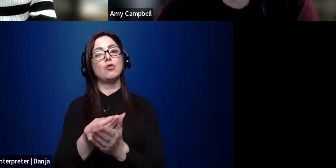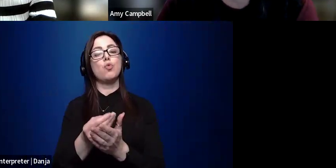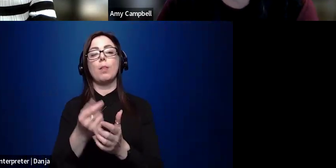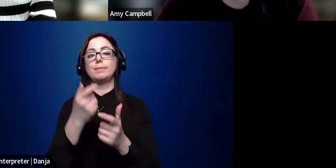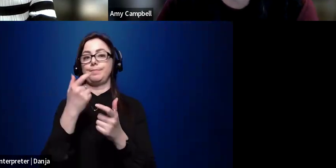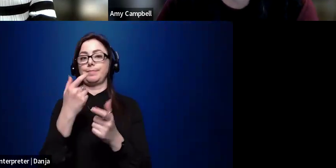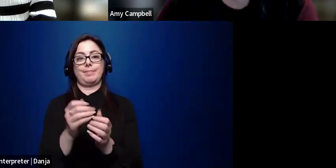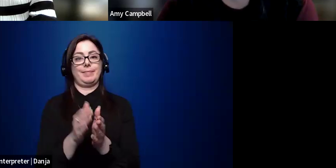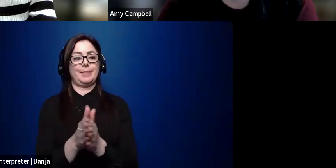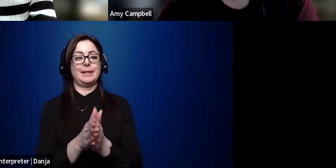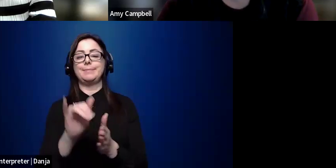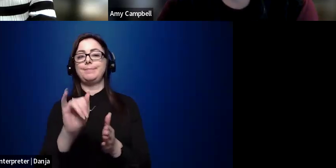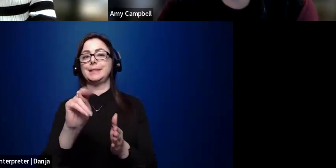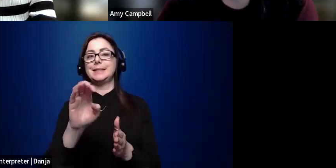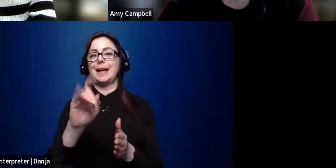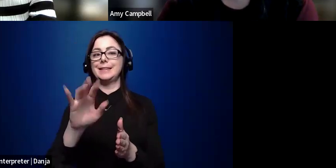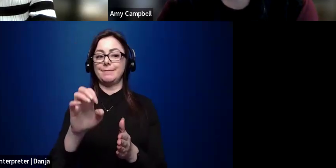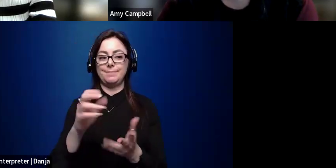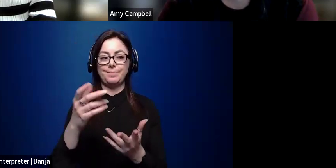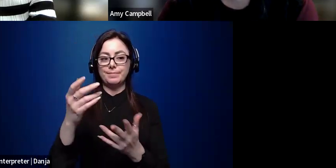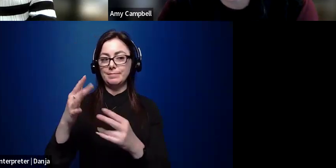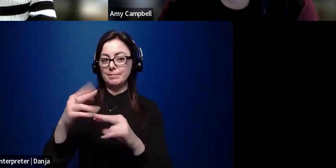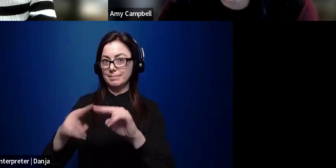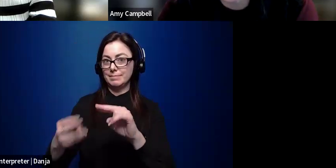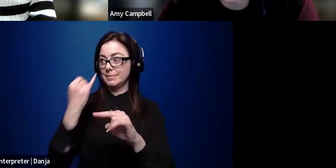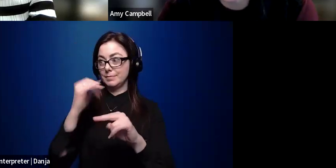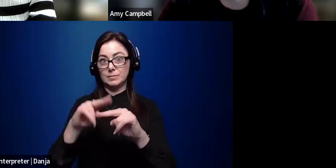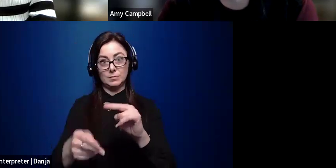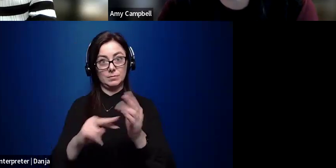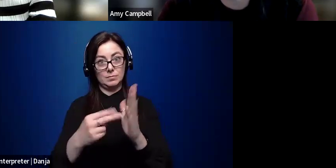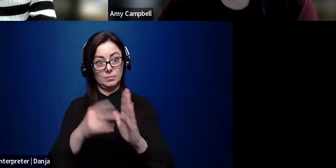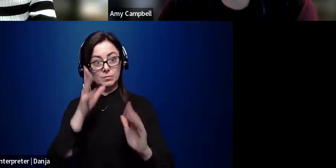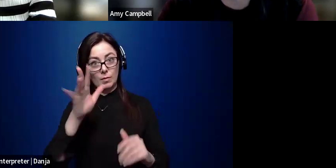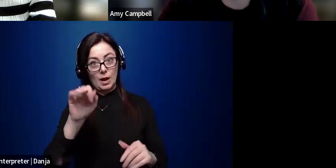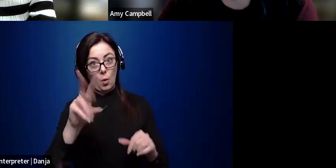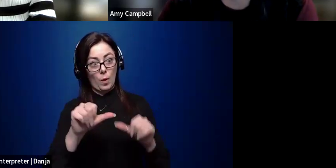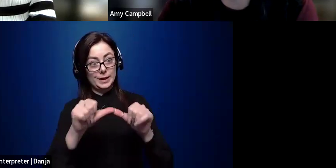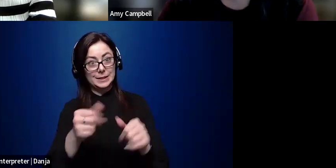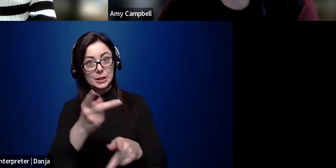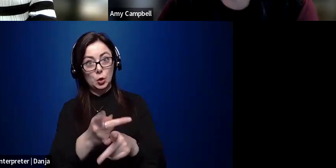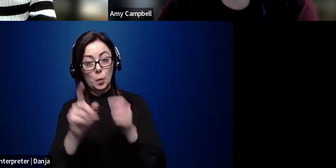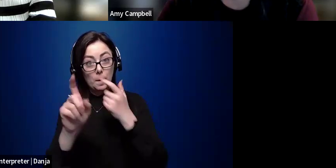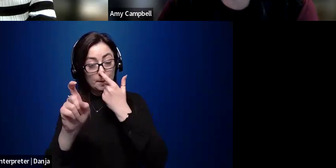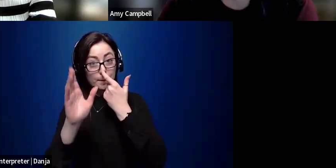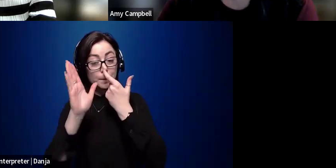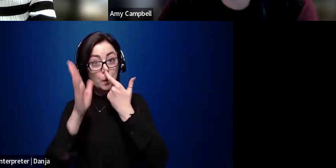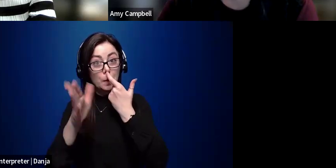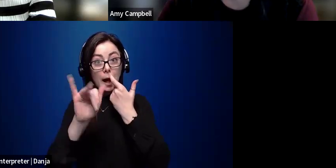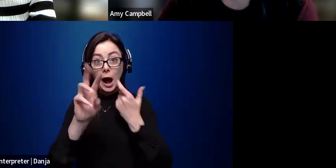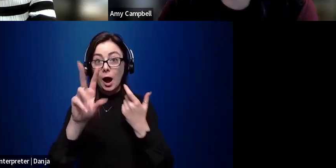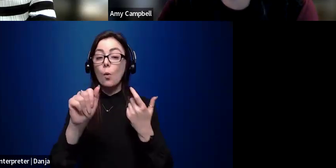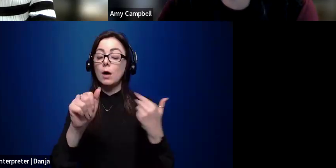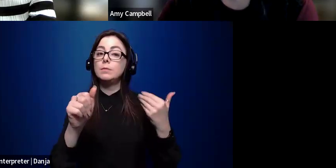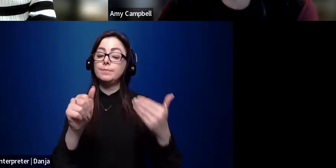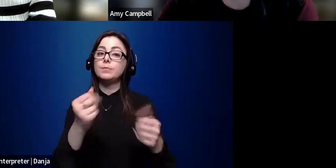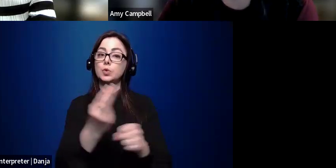population. If we lower that percentage, will Iowa continue? Will Iowa put the money up to make up the difference, or will